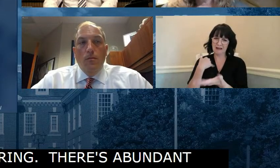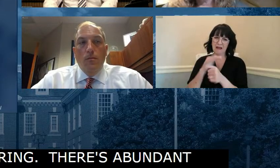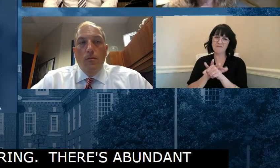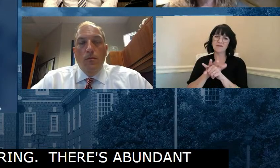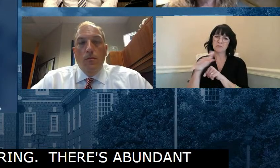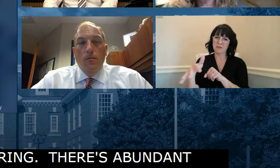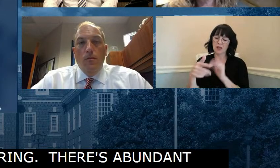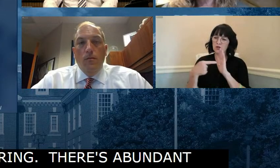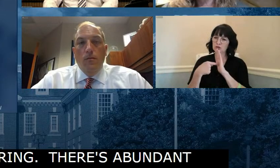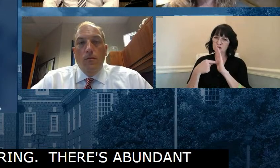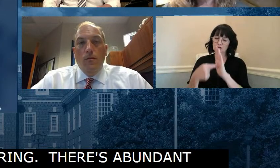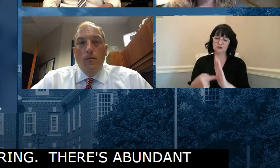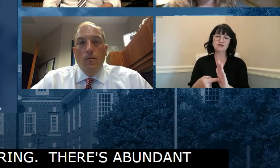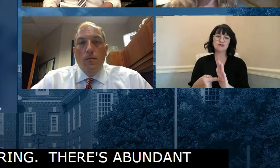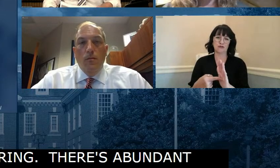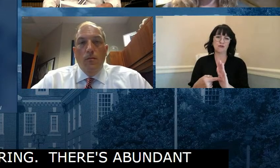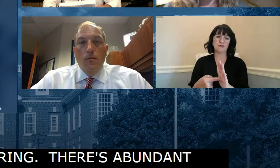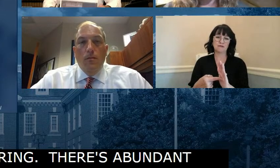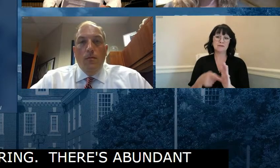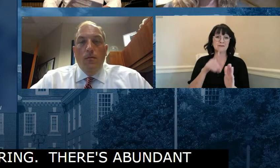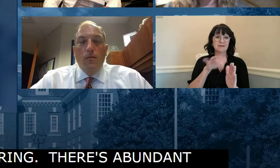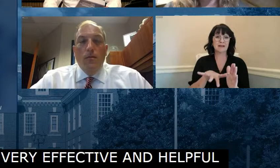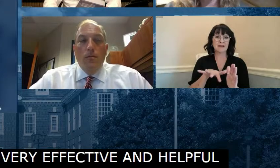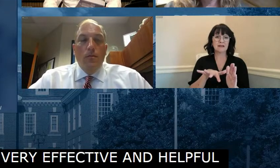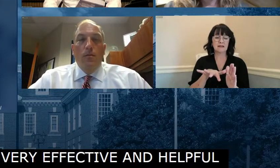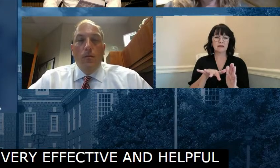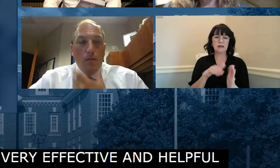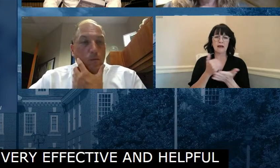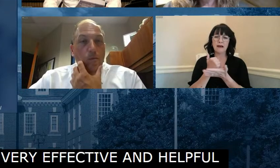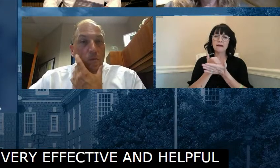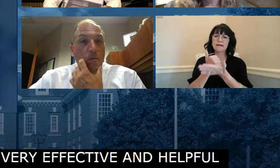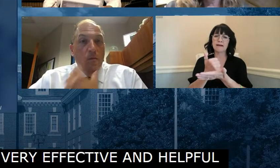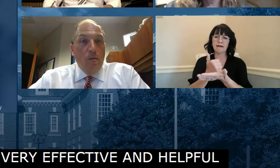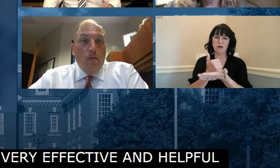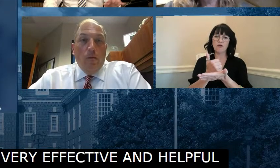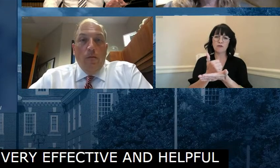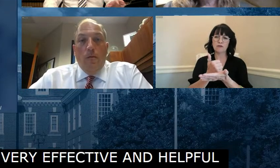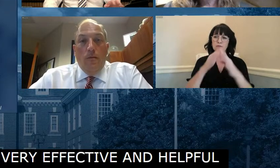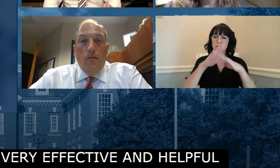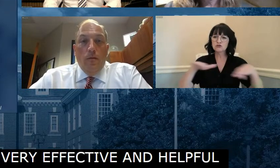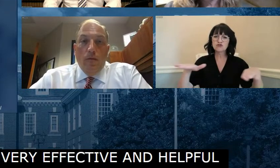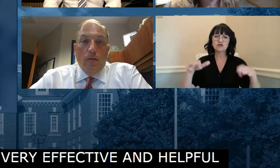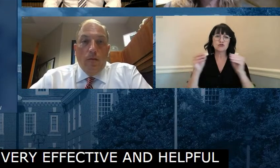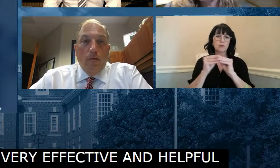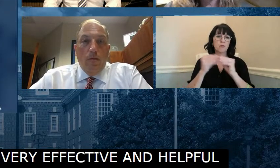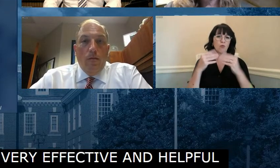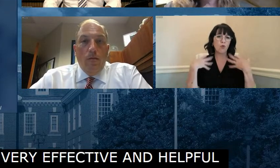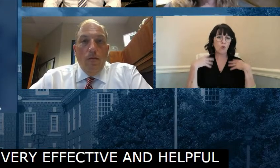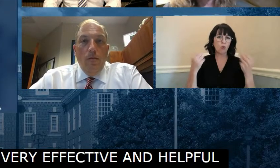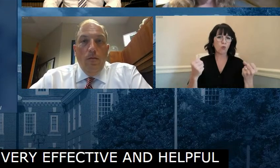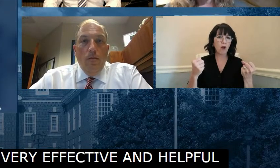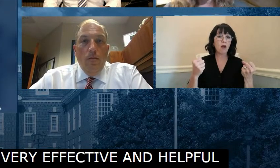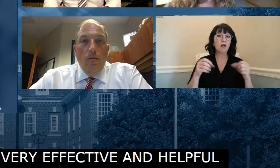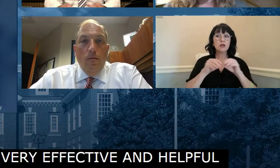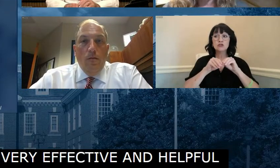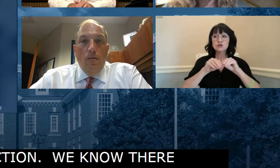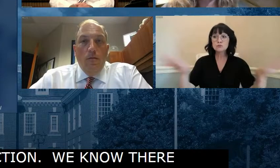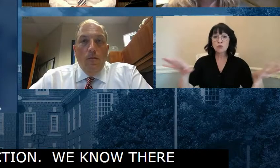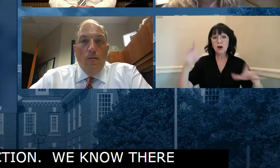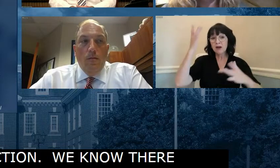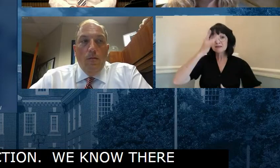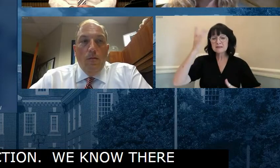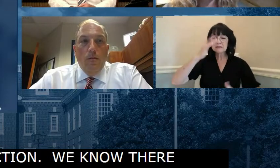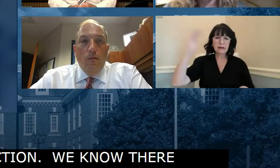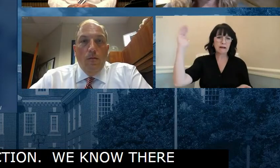helpful in decreasing the spread of infection. We know that there's multiple strategies and approaches to